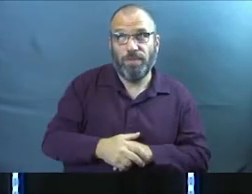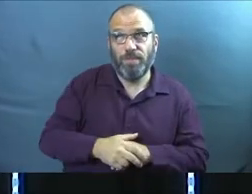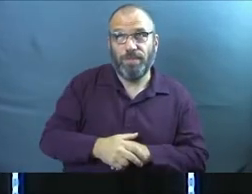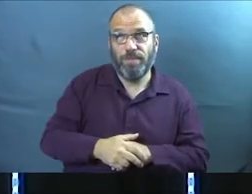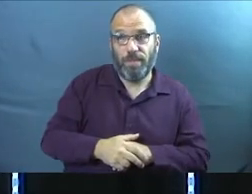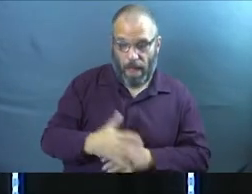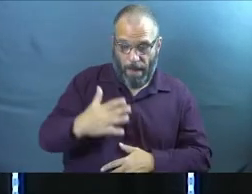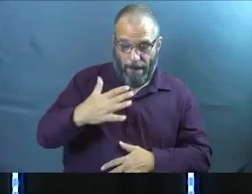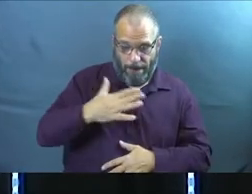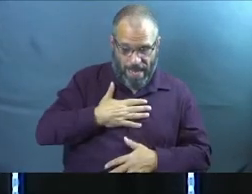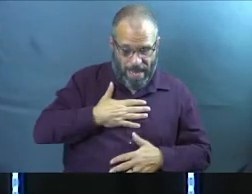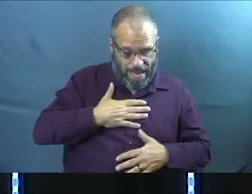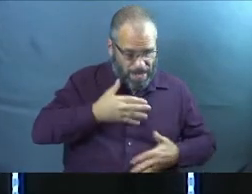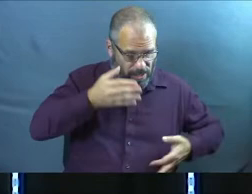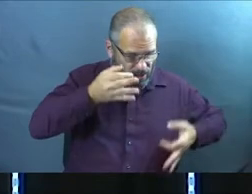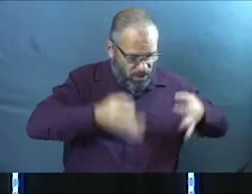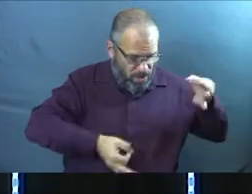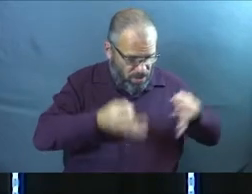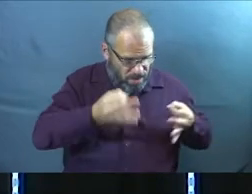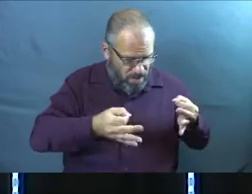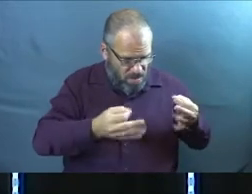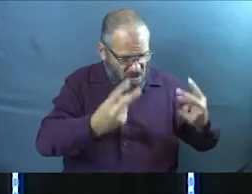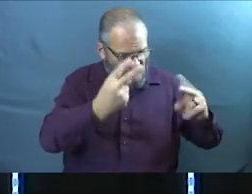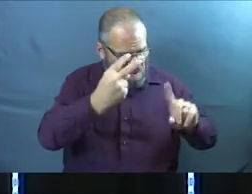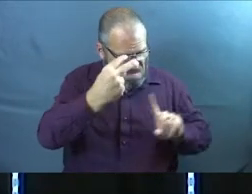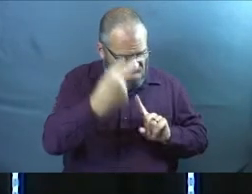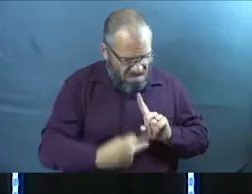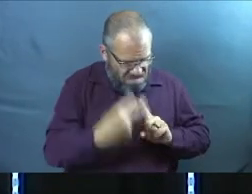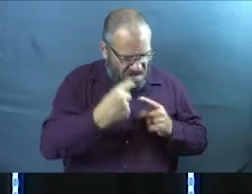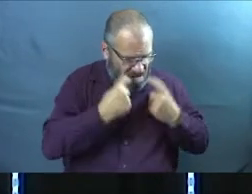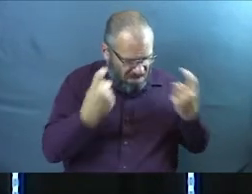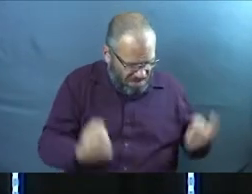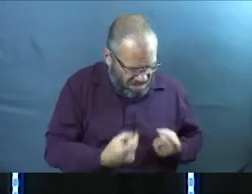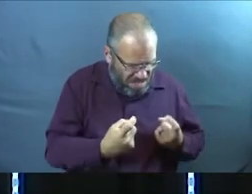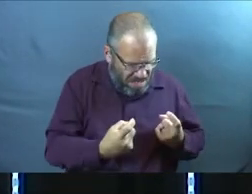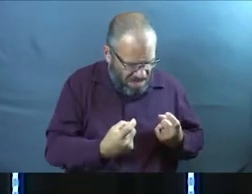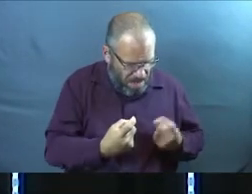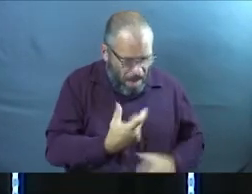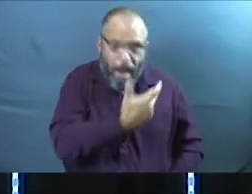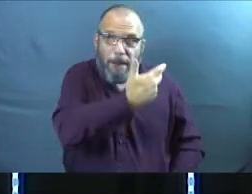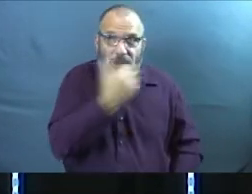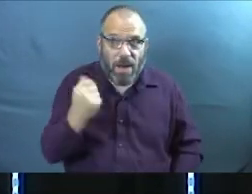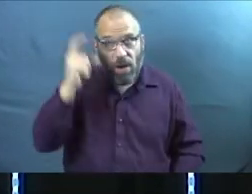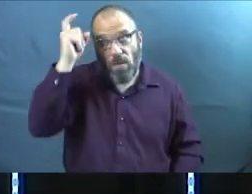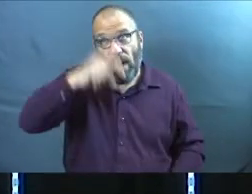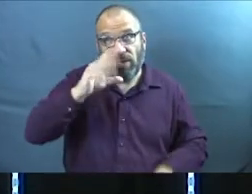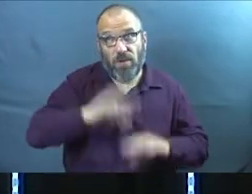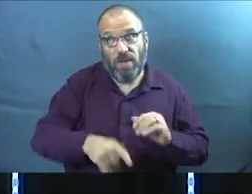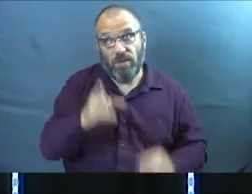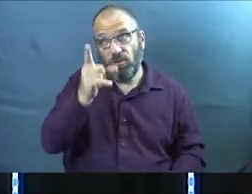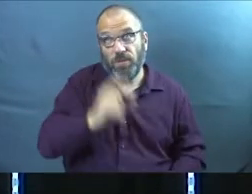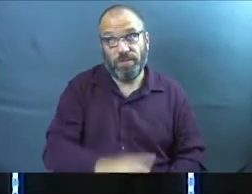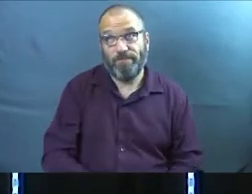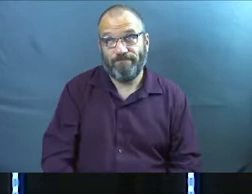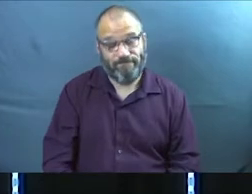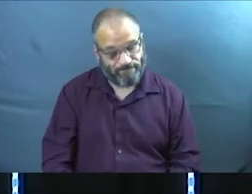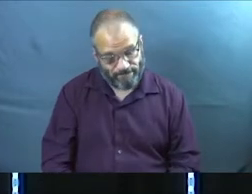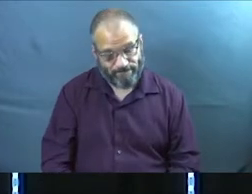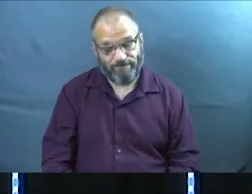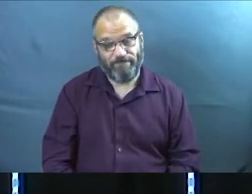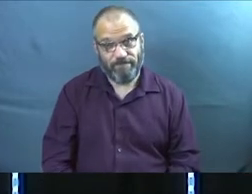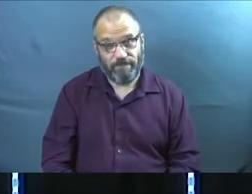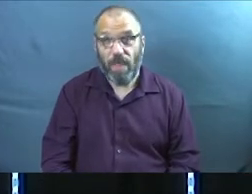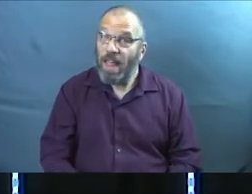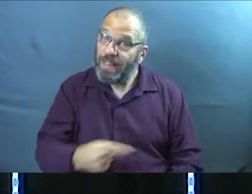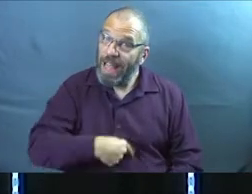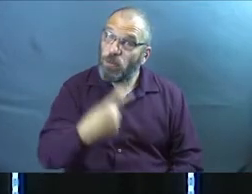We're saying that our judgment about sin is better and wiser than God's judgment.